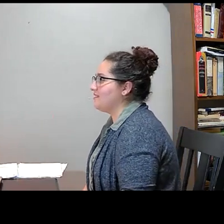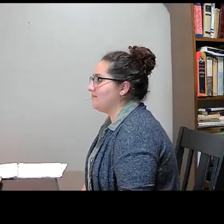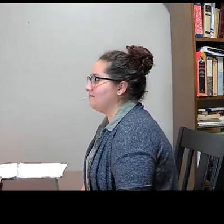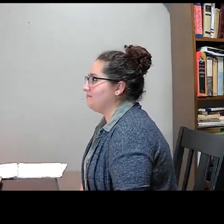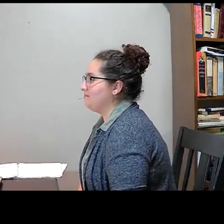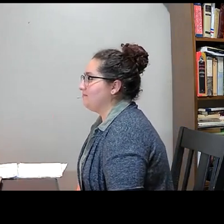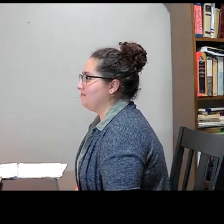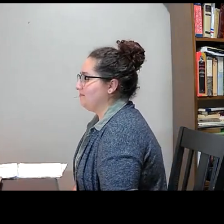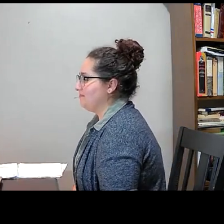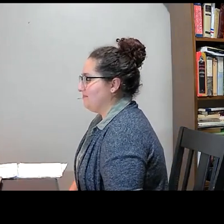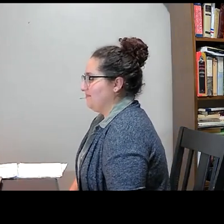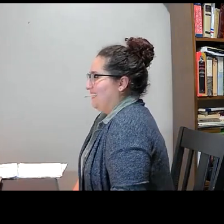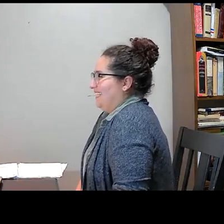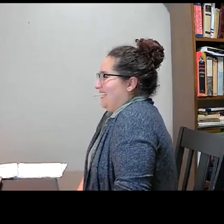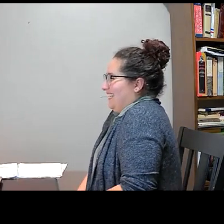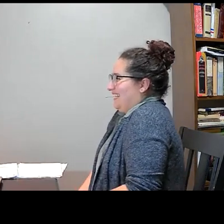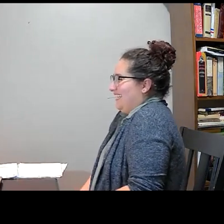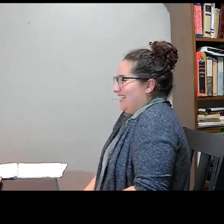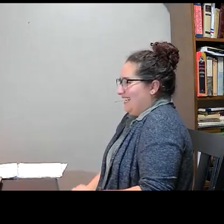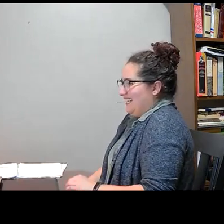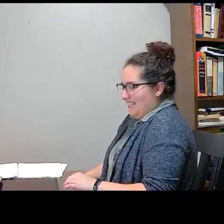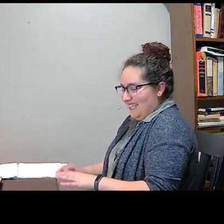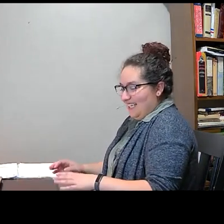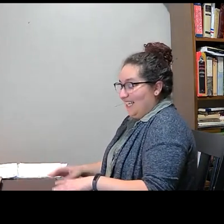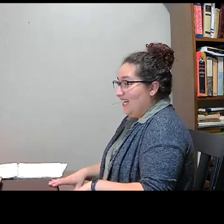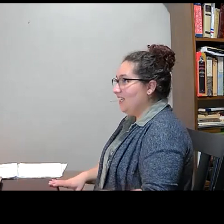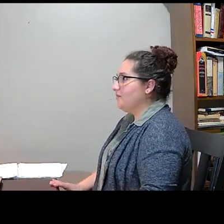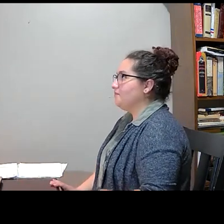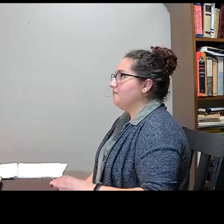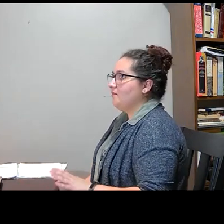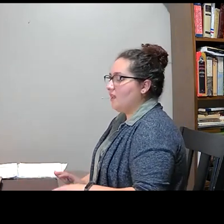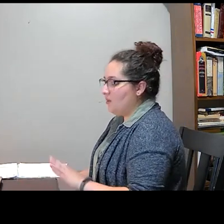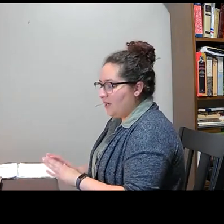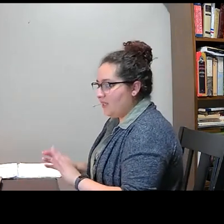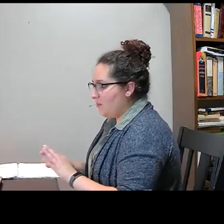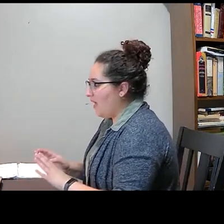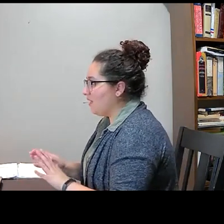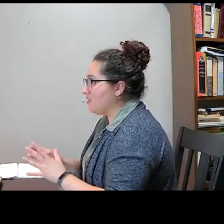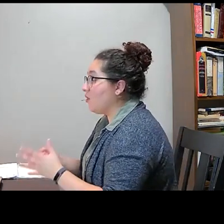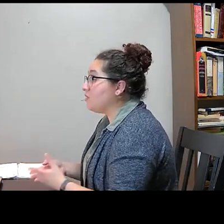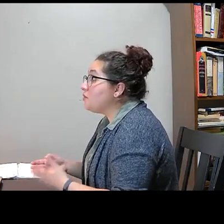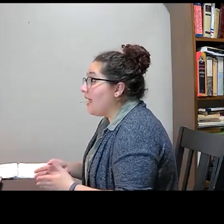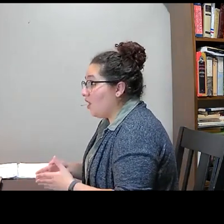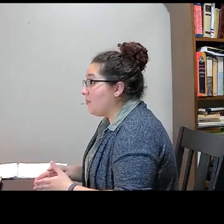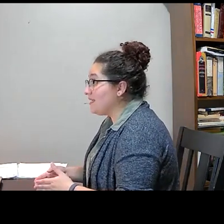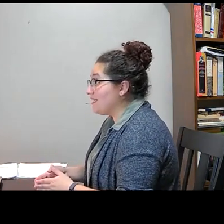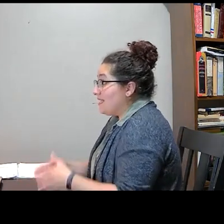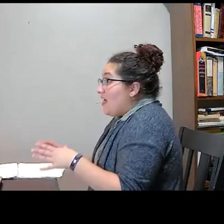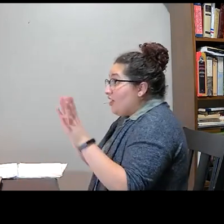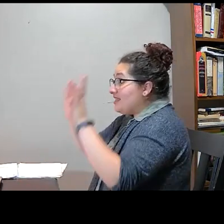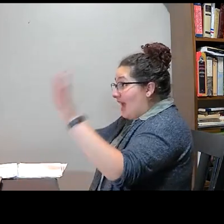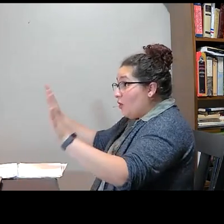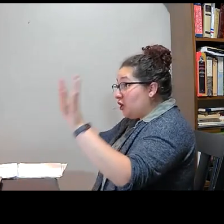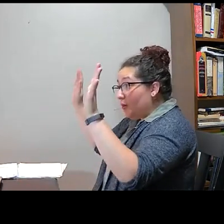business. Is this right? We're actually going to kill the banker? Bree, the bank is going to take our business.